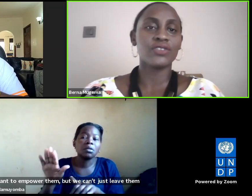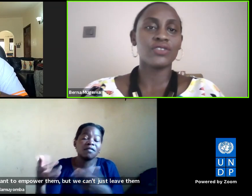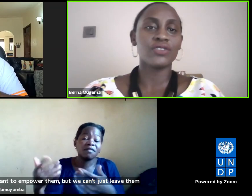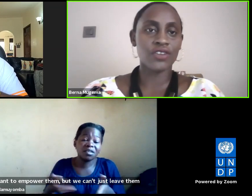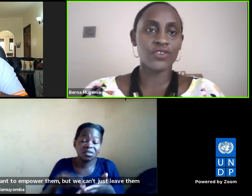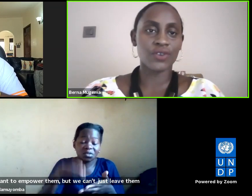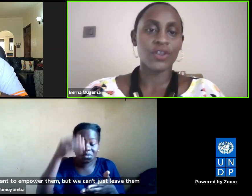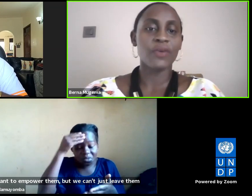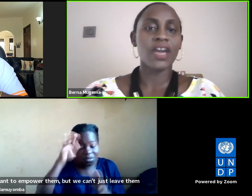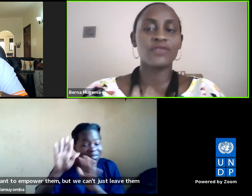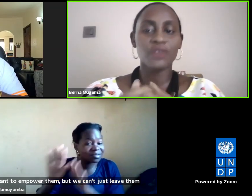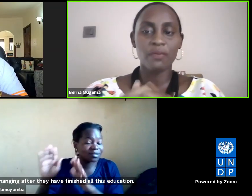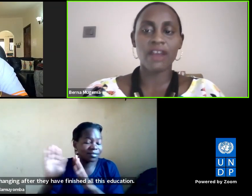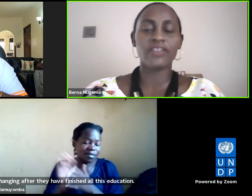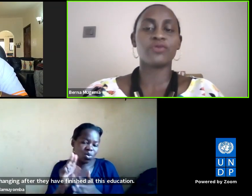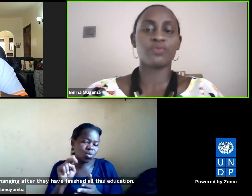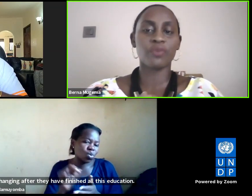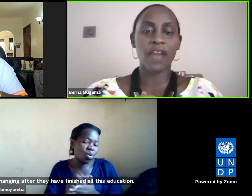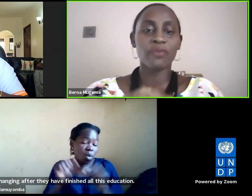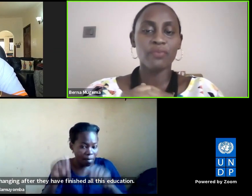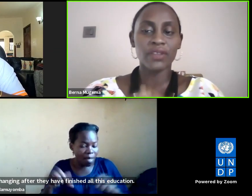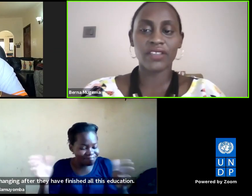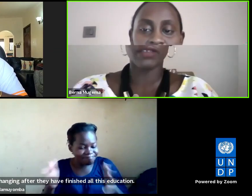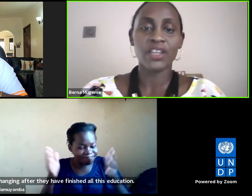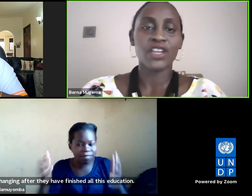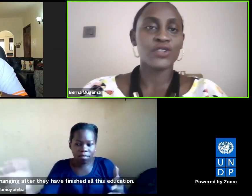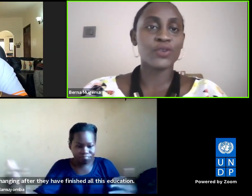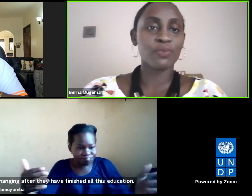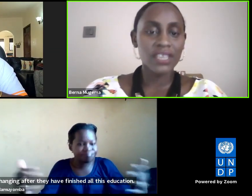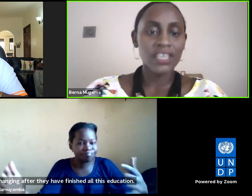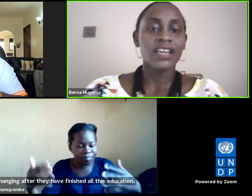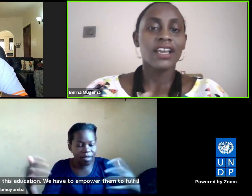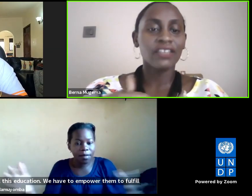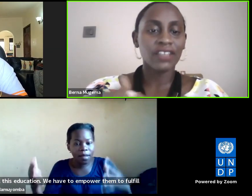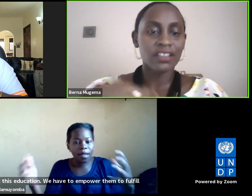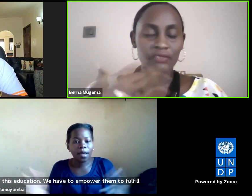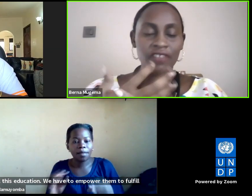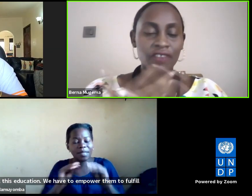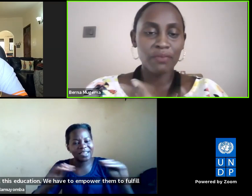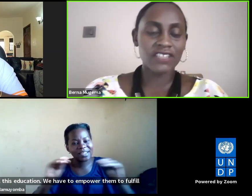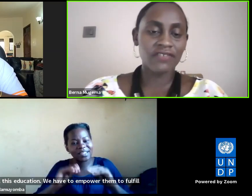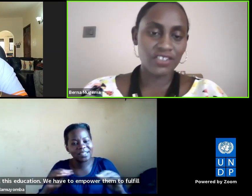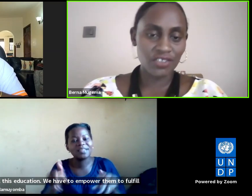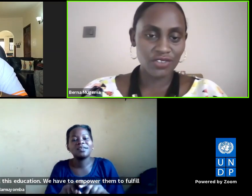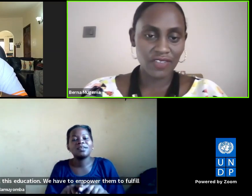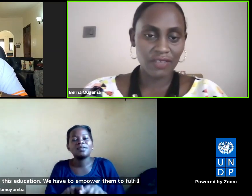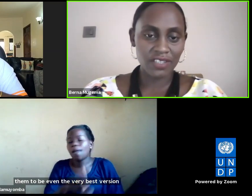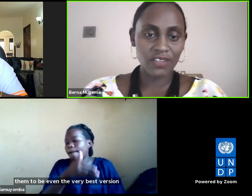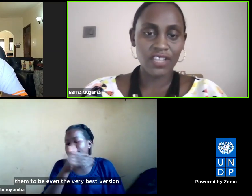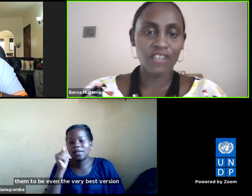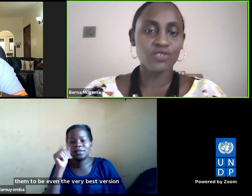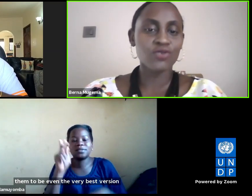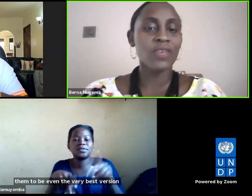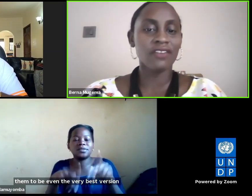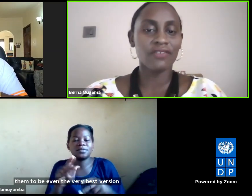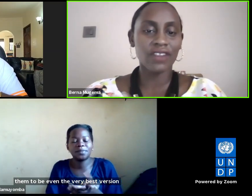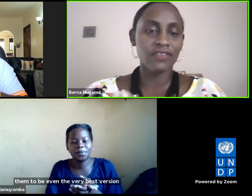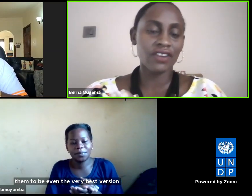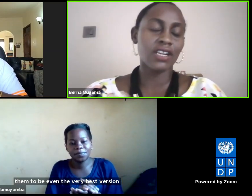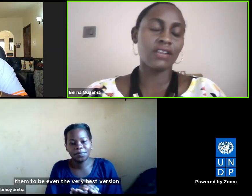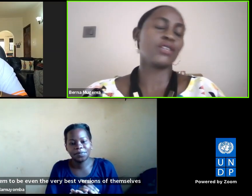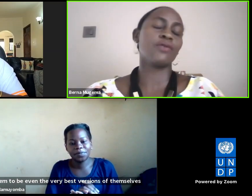all this education. We have to empower them and propel them to be even the very best versions of themselves. And so we